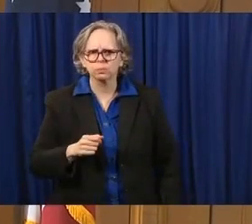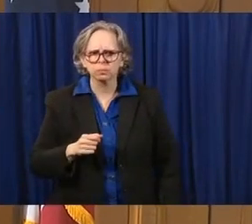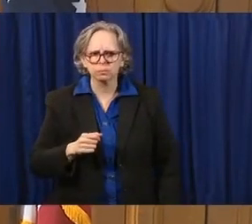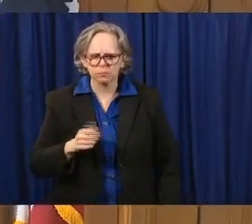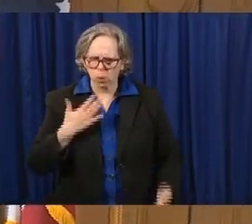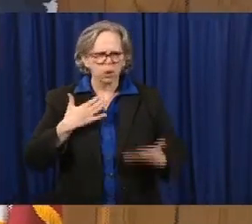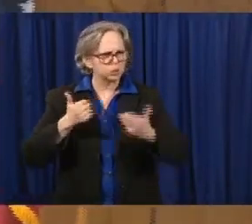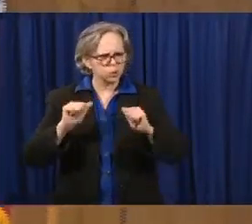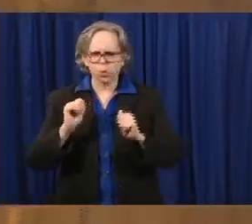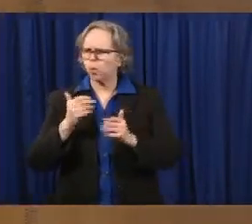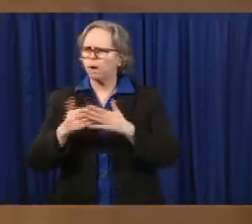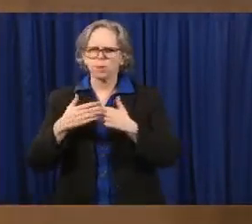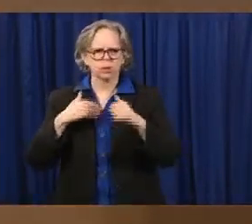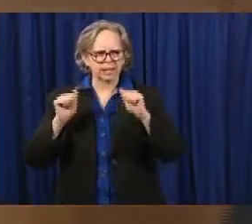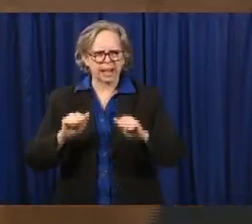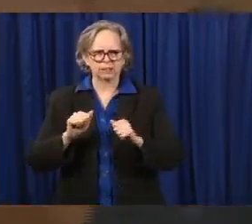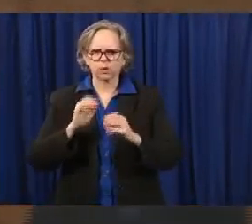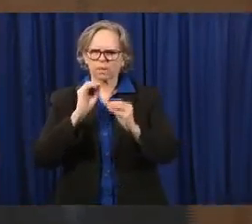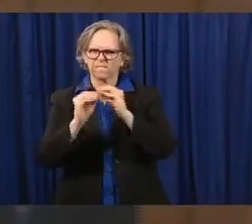it.